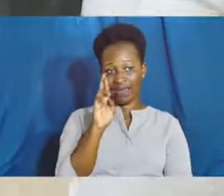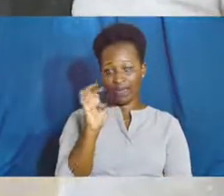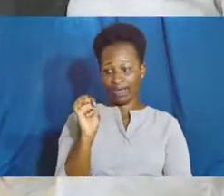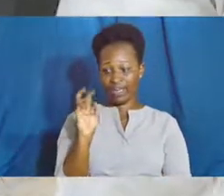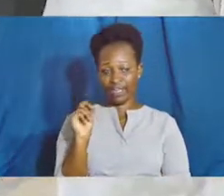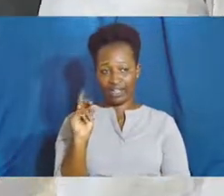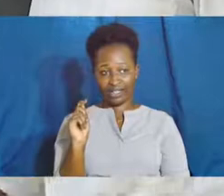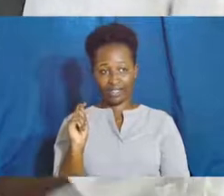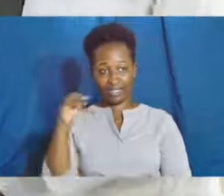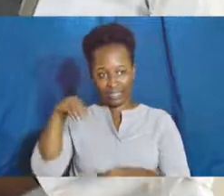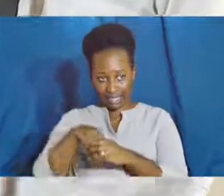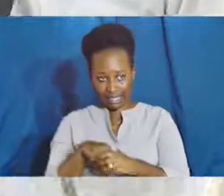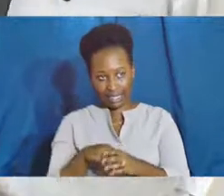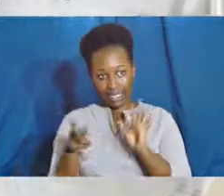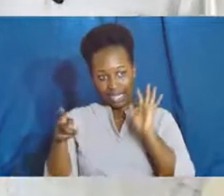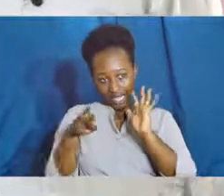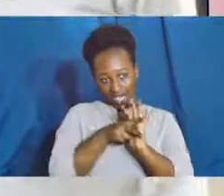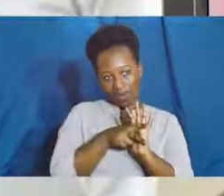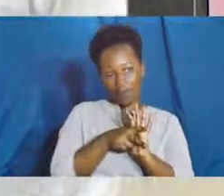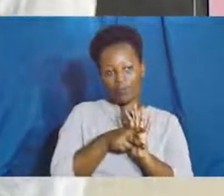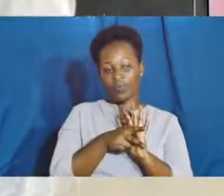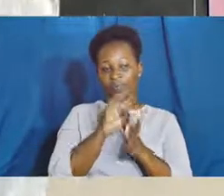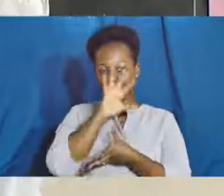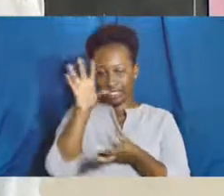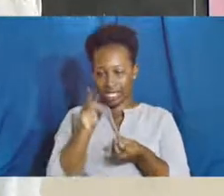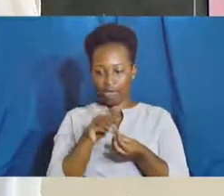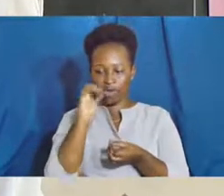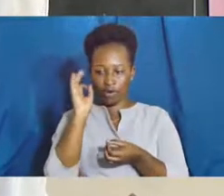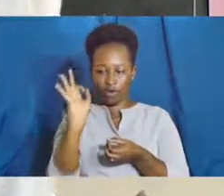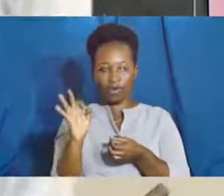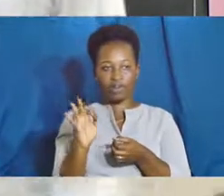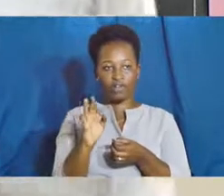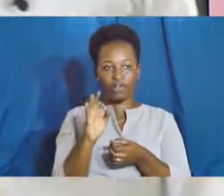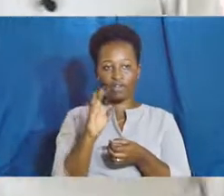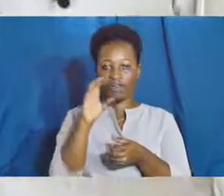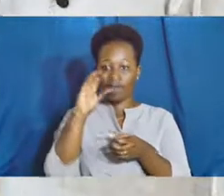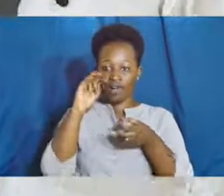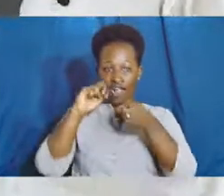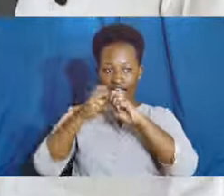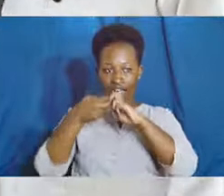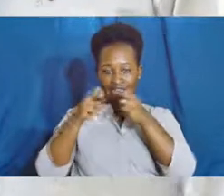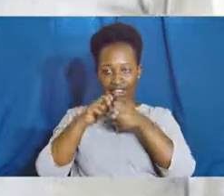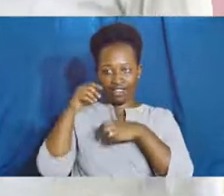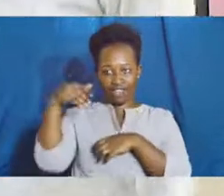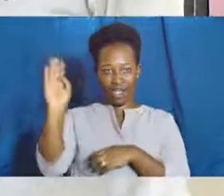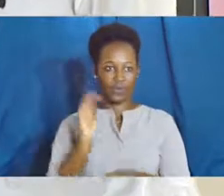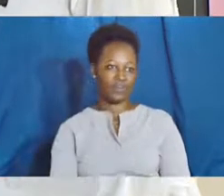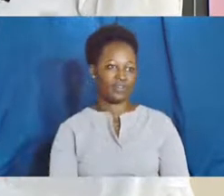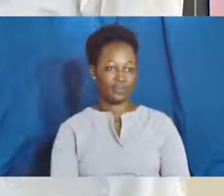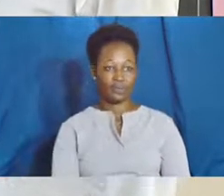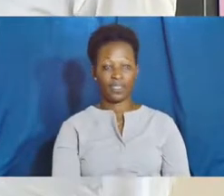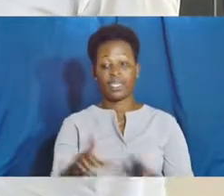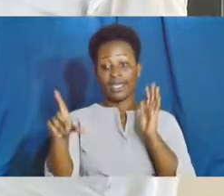just telling us what is this first law. Then, the second law, it is again